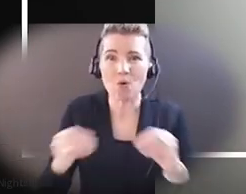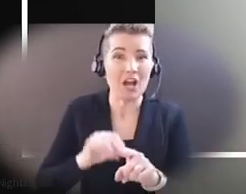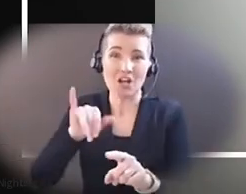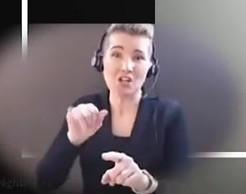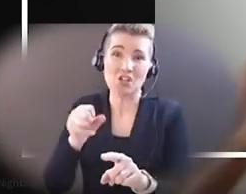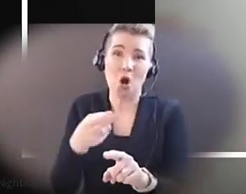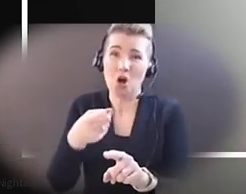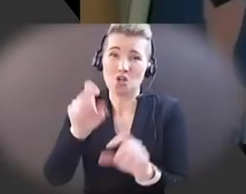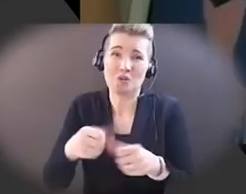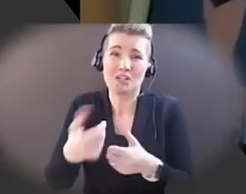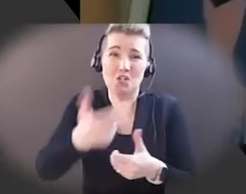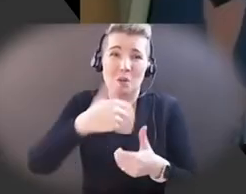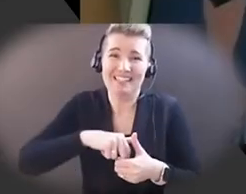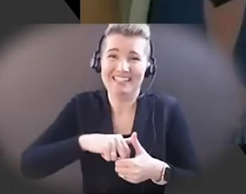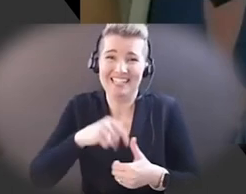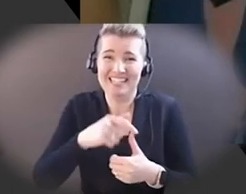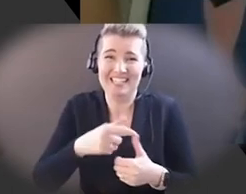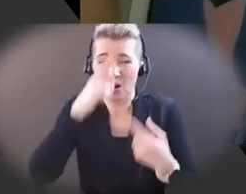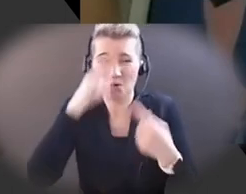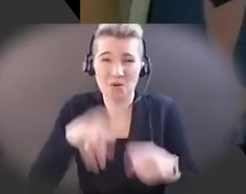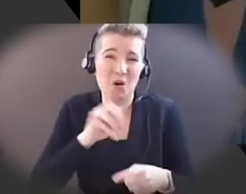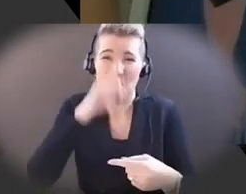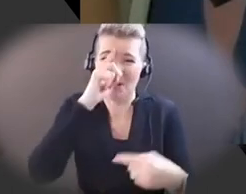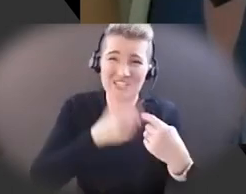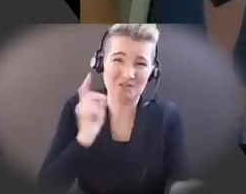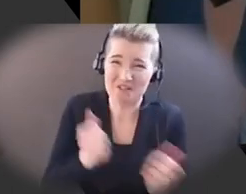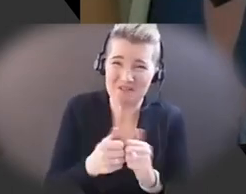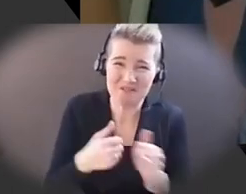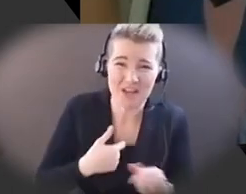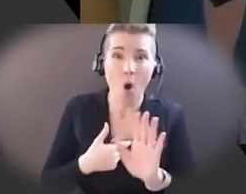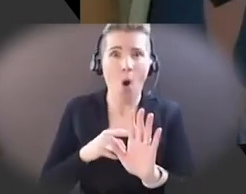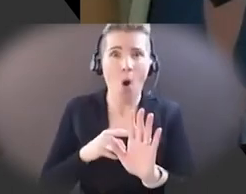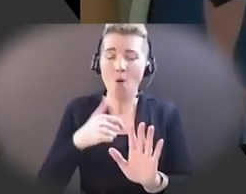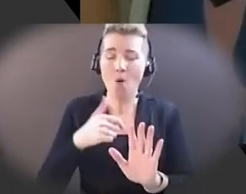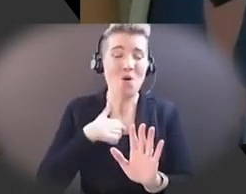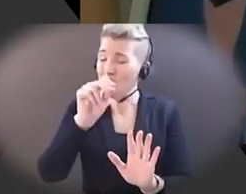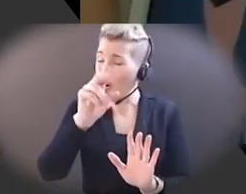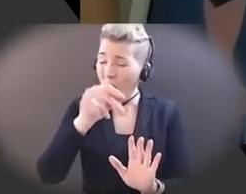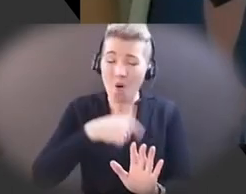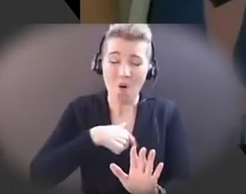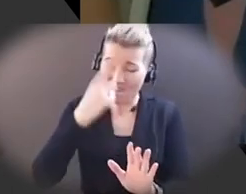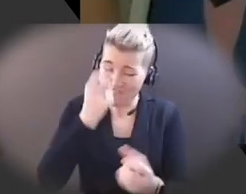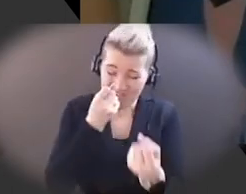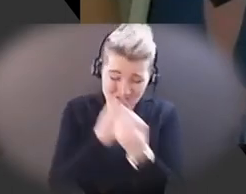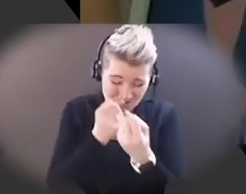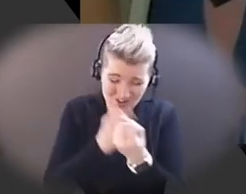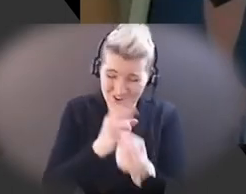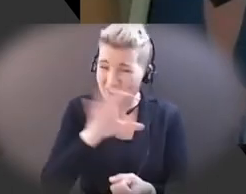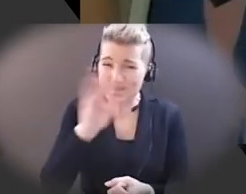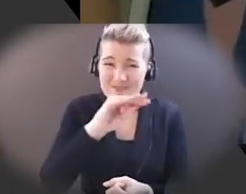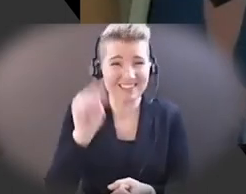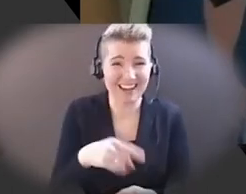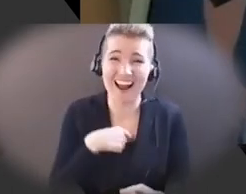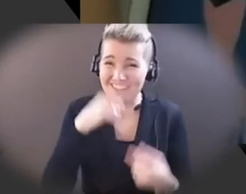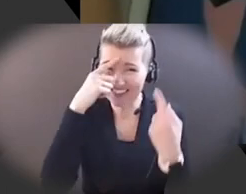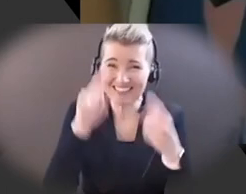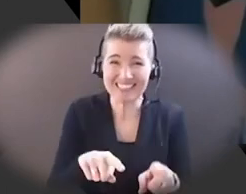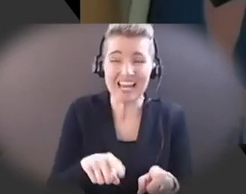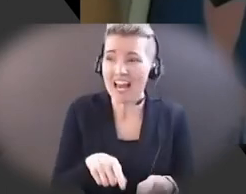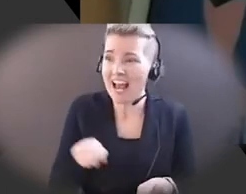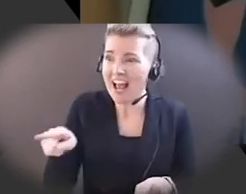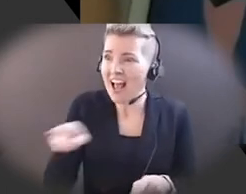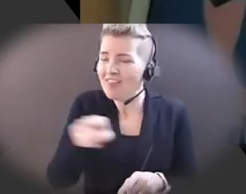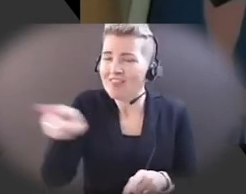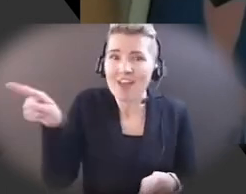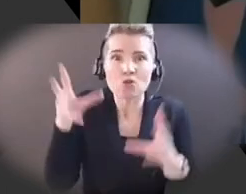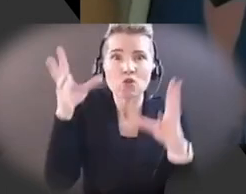in to or disagree with me. Happening. I'm just blown away by how many awesome stories are out there that are just waiting